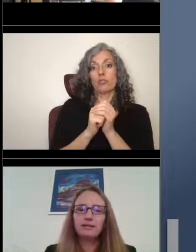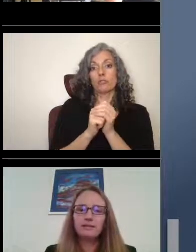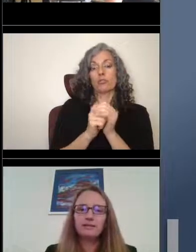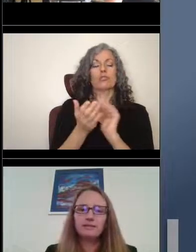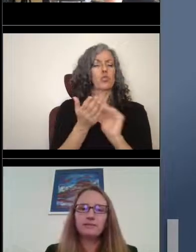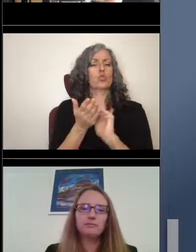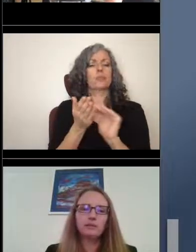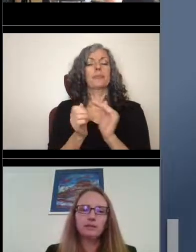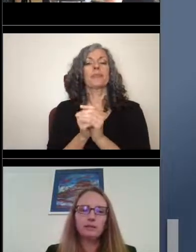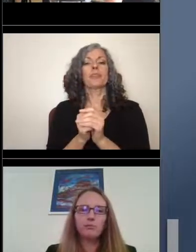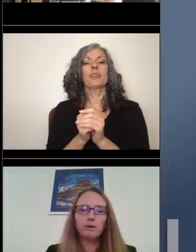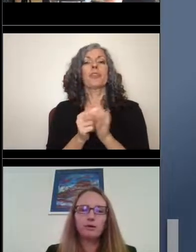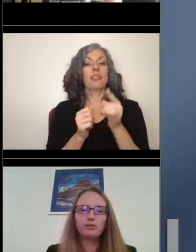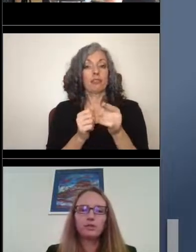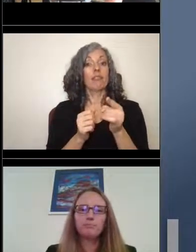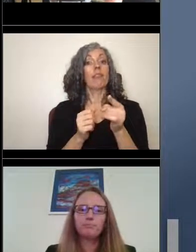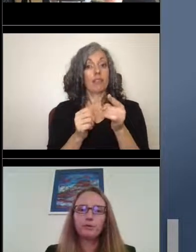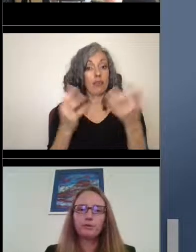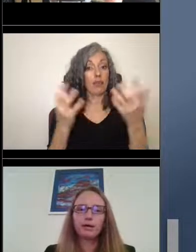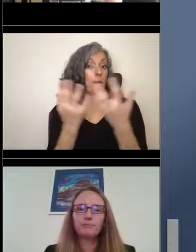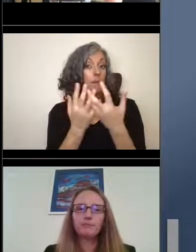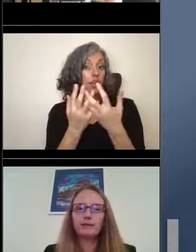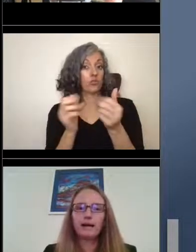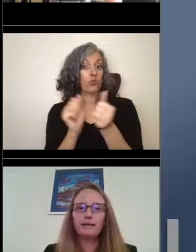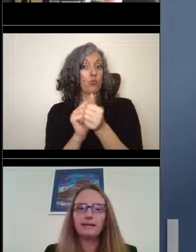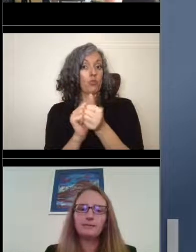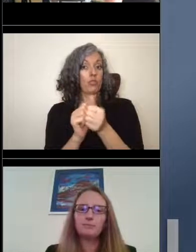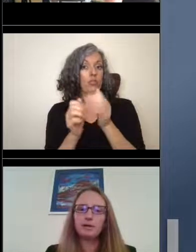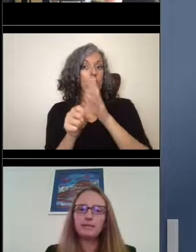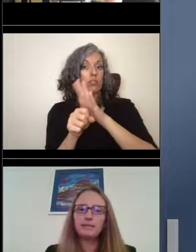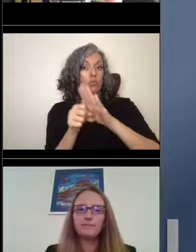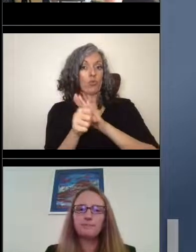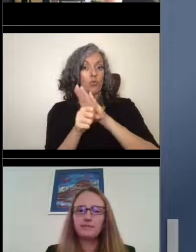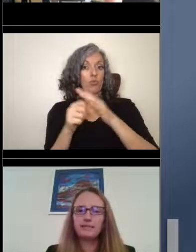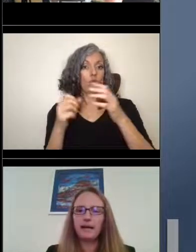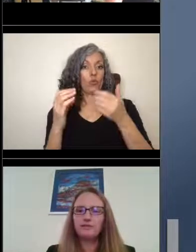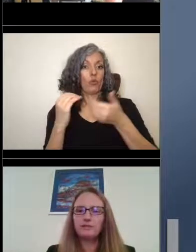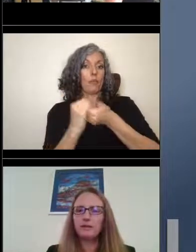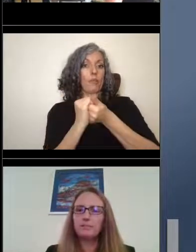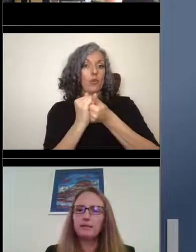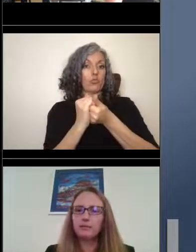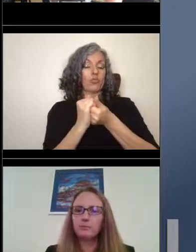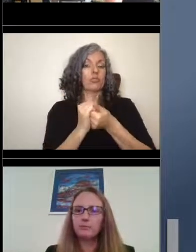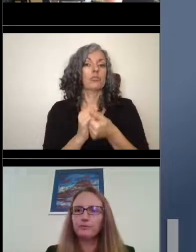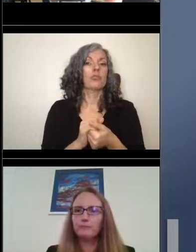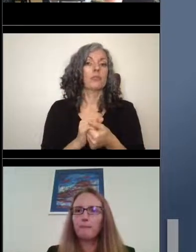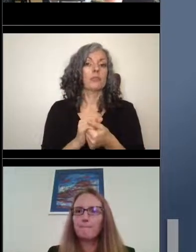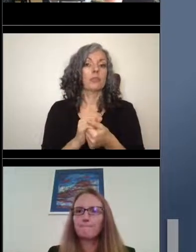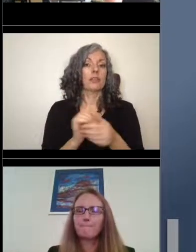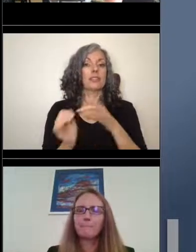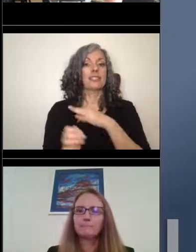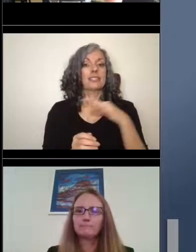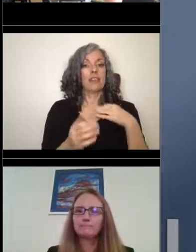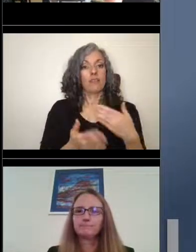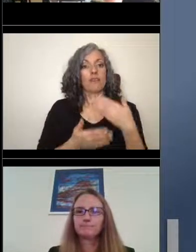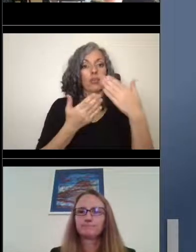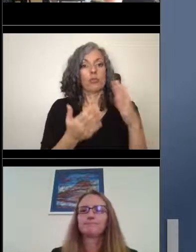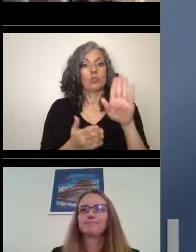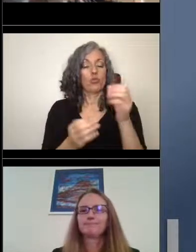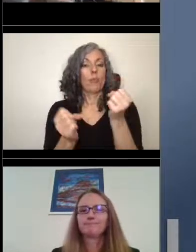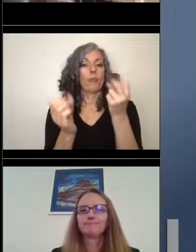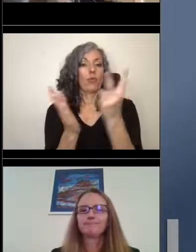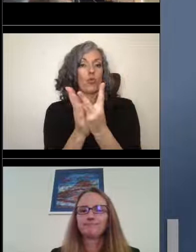they are consistent with the local partnership program guidelines and policies. Staff is recommending your approval. Thank you. Do we